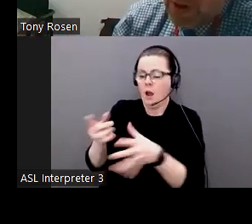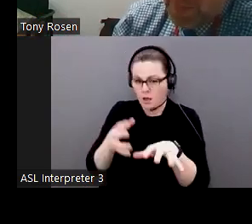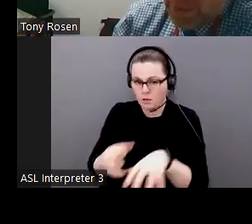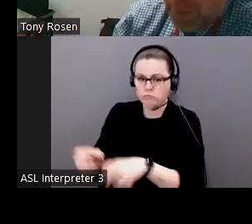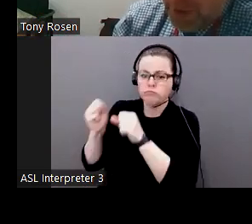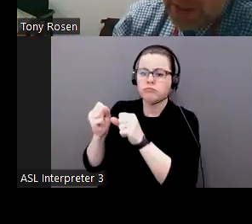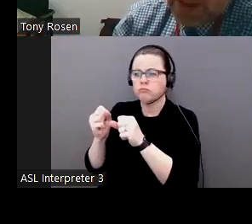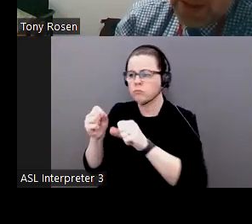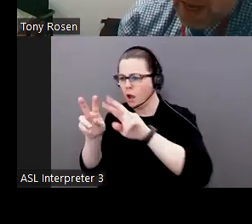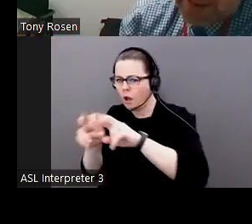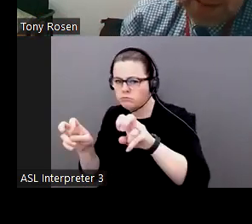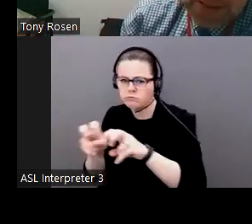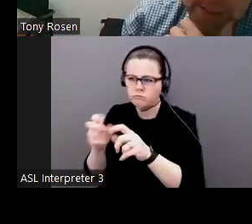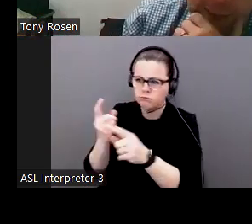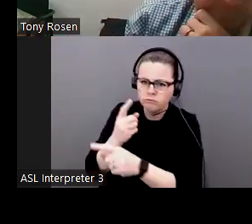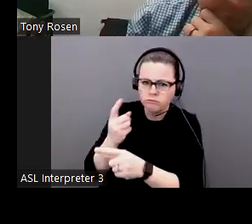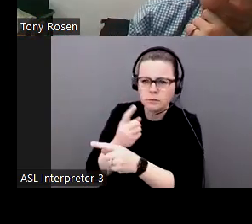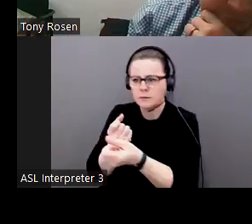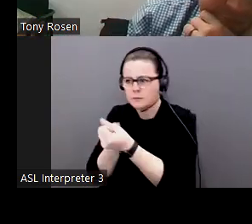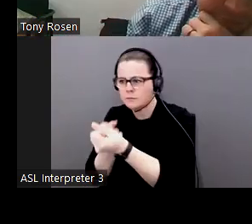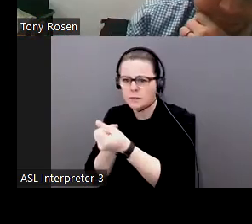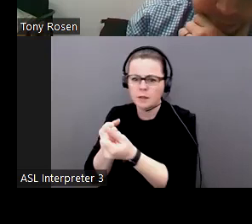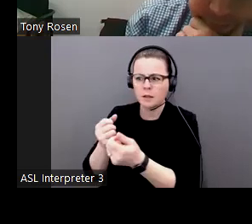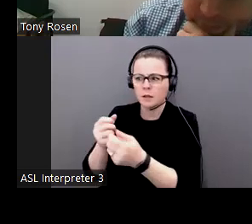out appropriate next steps.